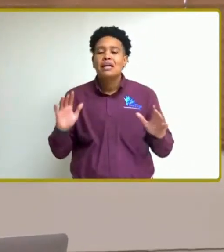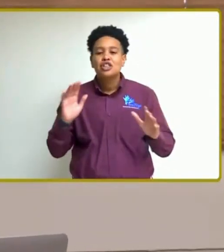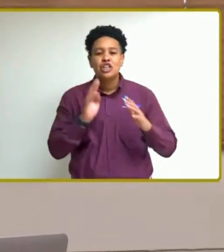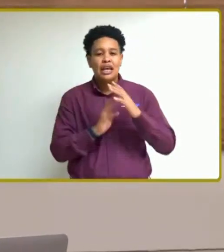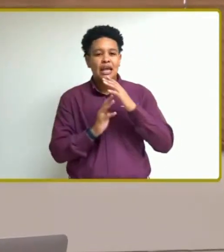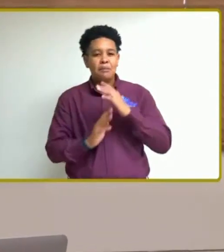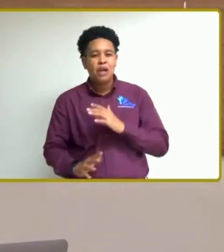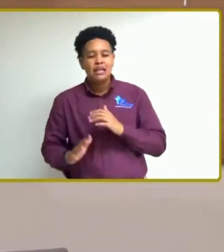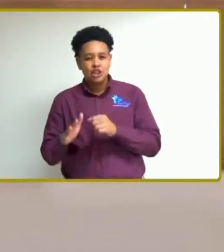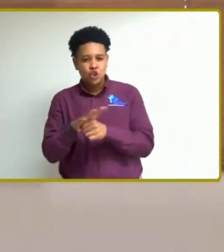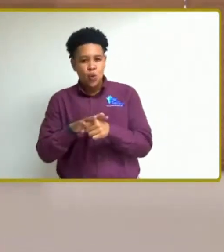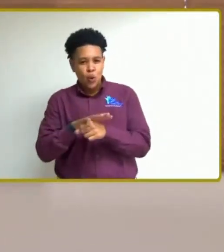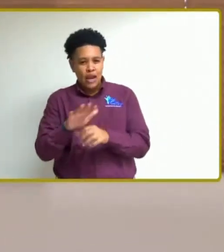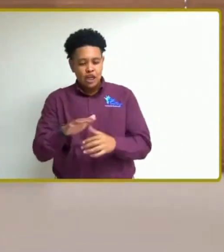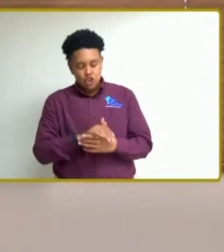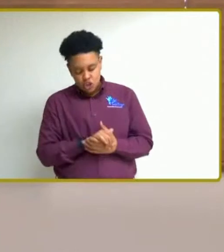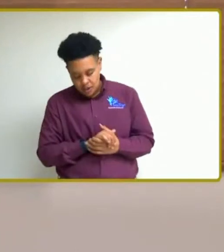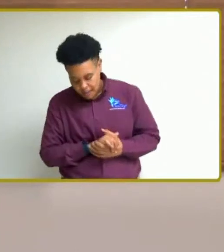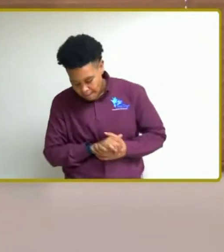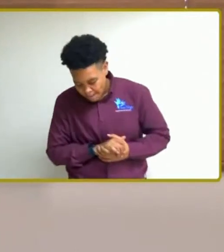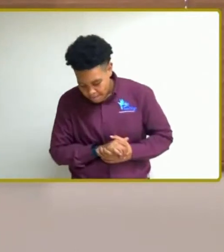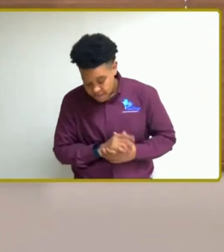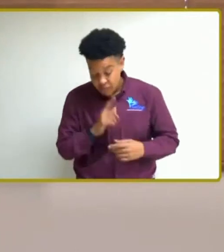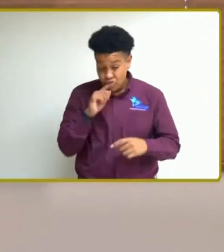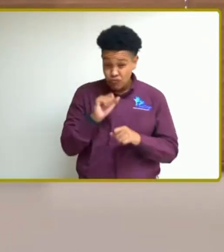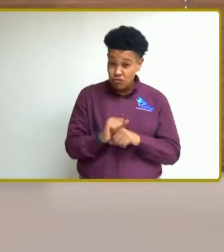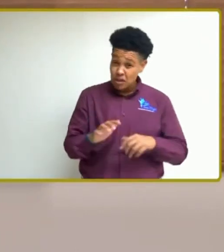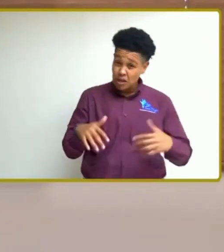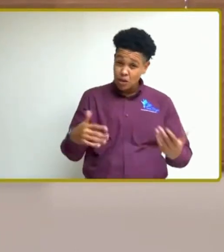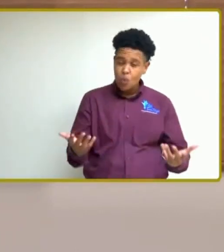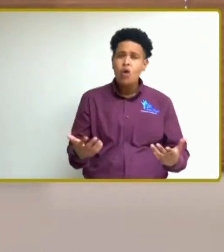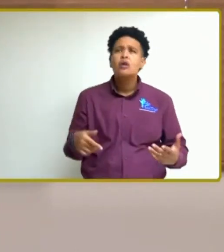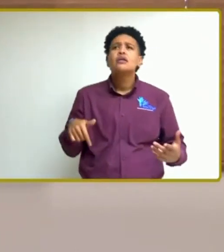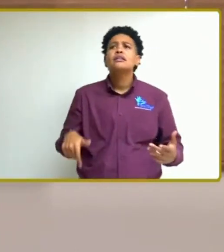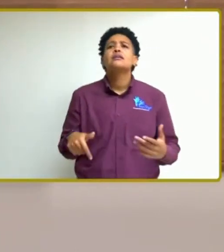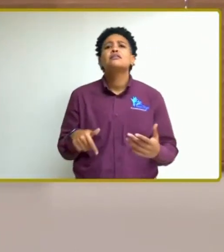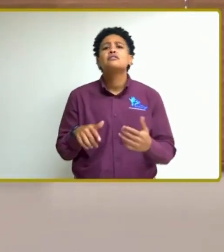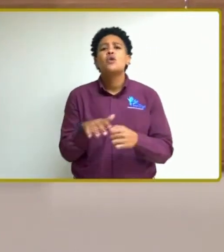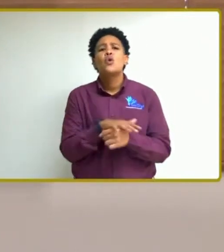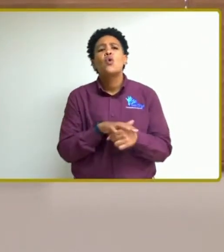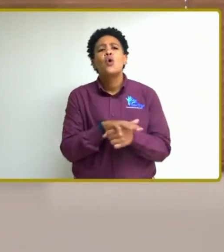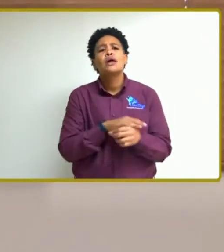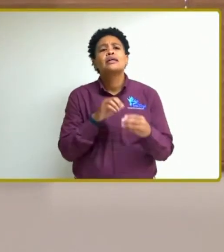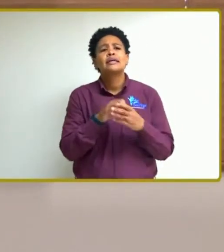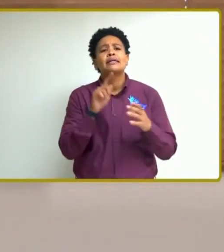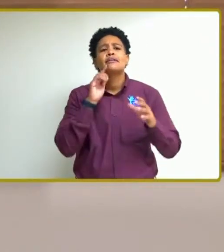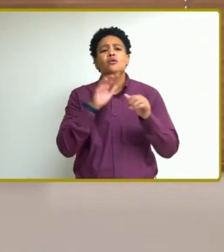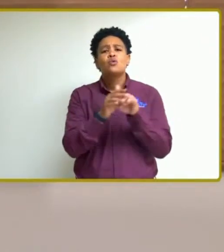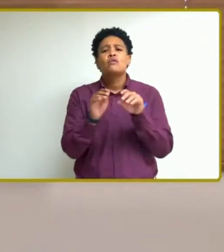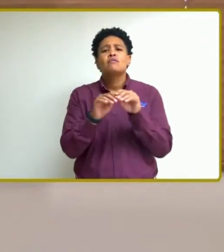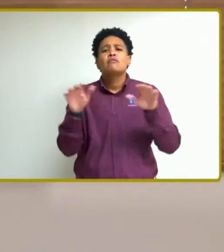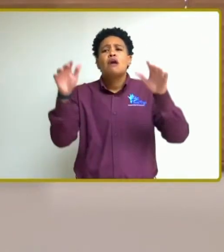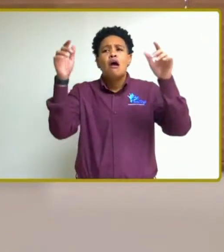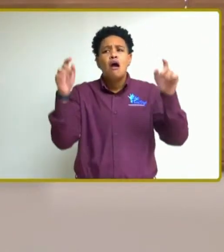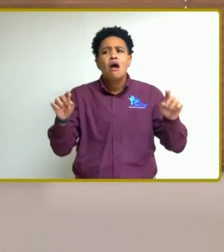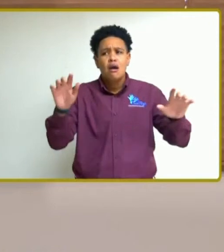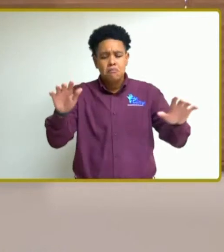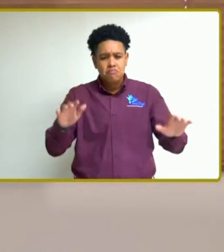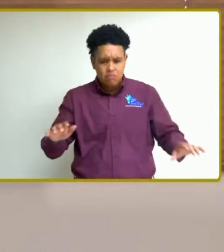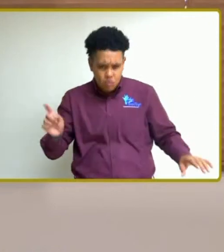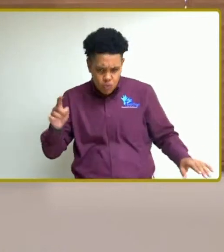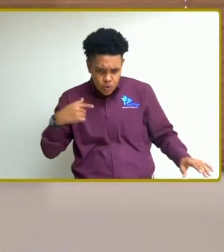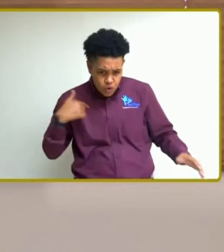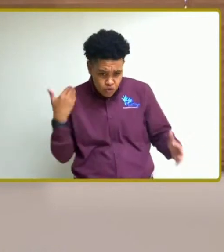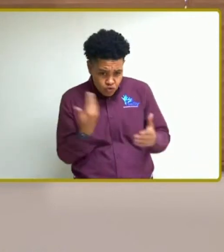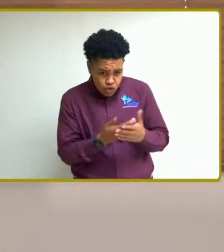immunization sites. Really and truly, at this point in the pandemic, where we